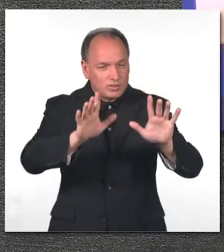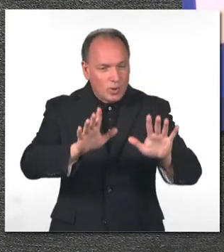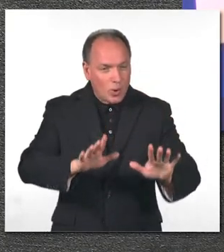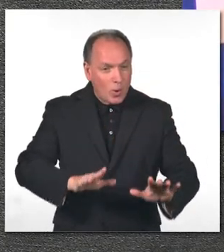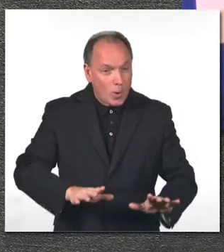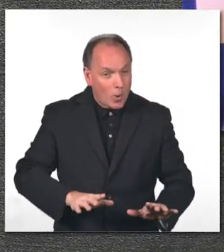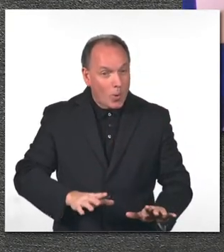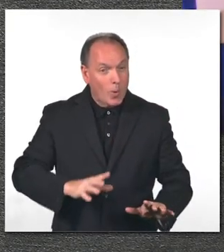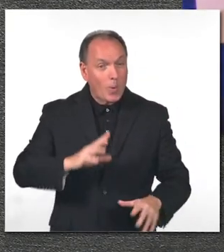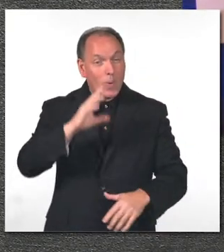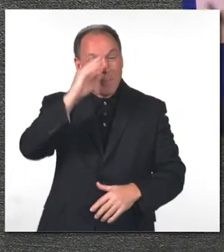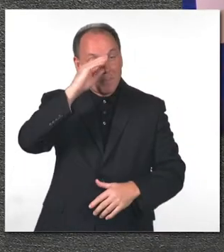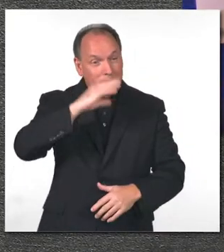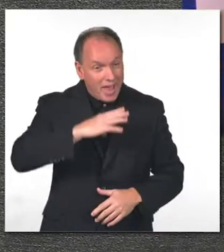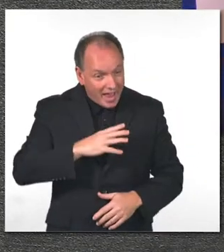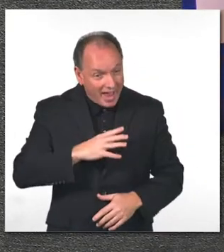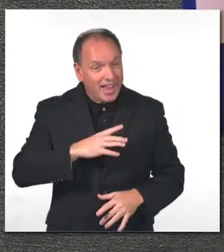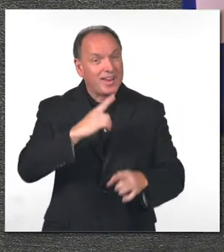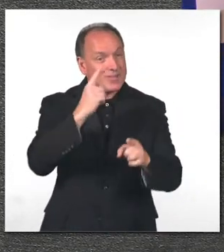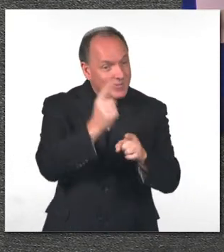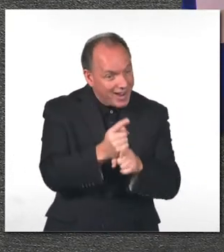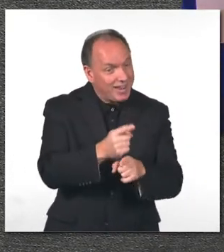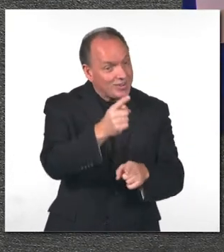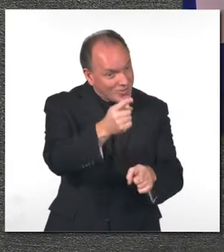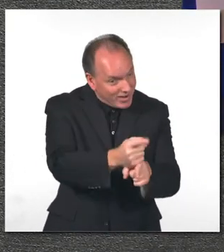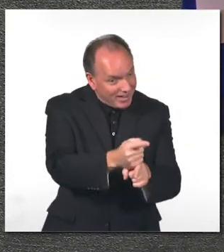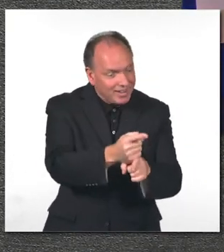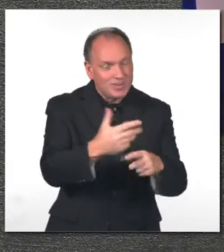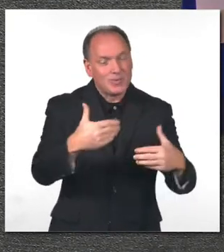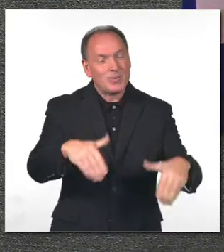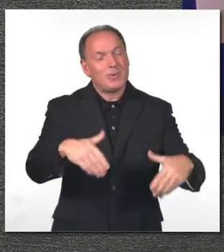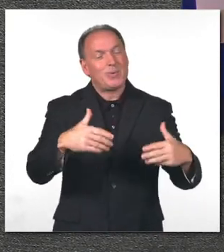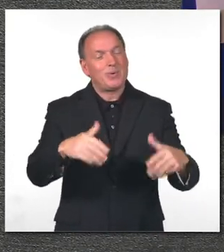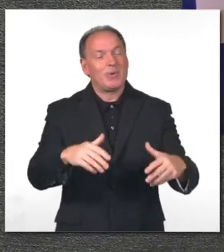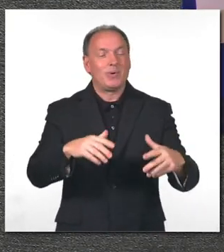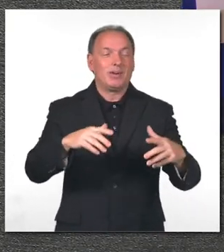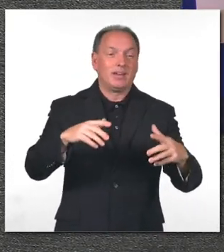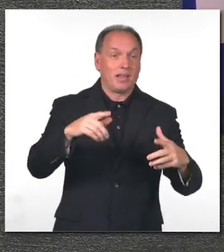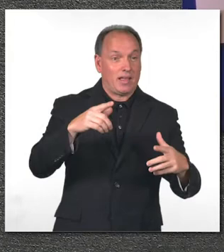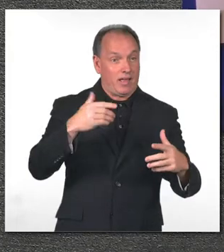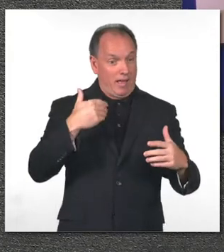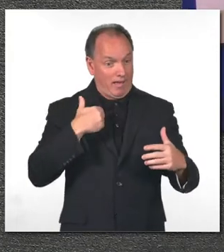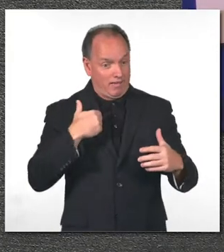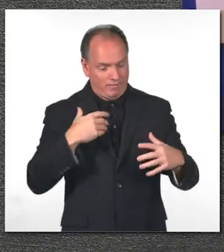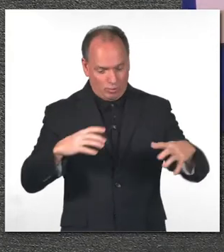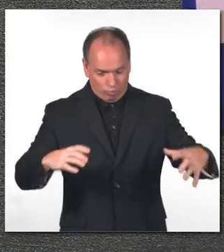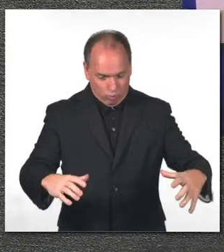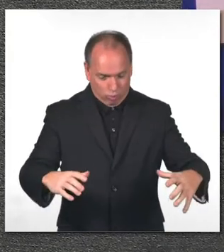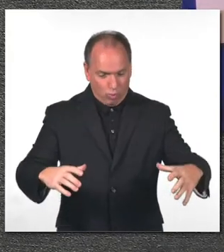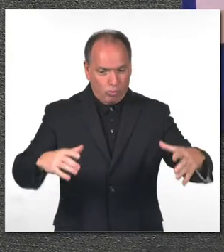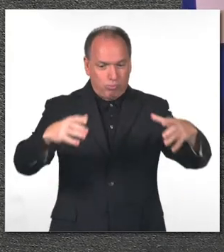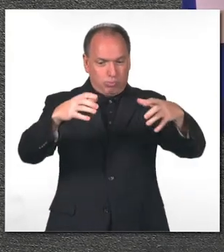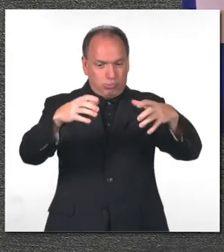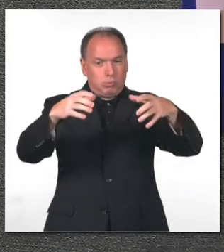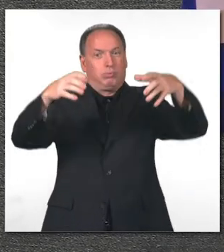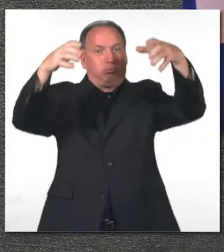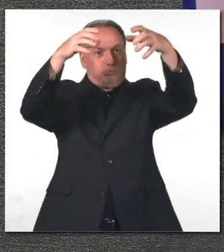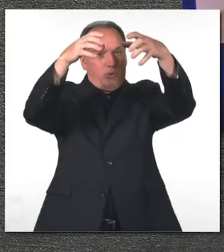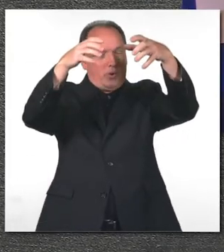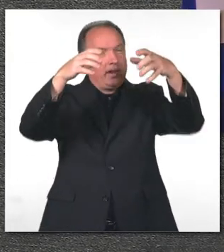guessed it a snow man. This one has one two three